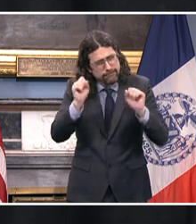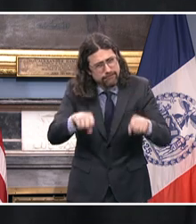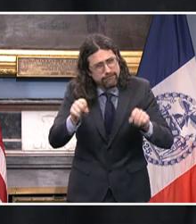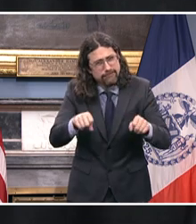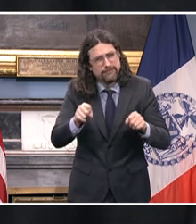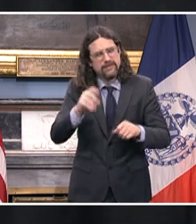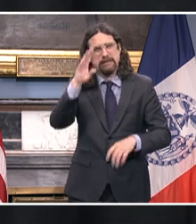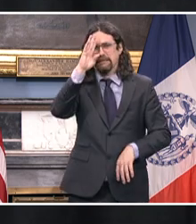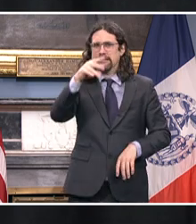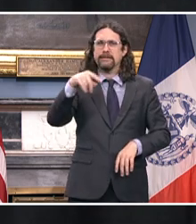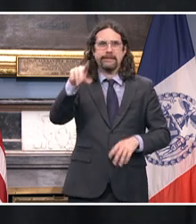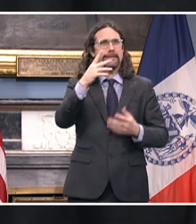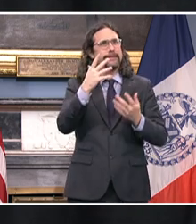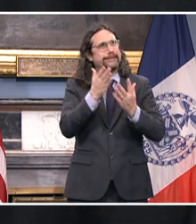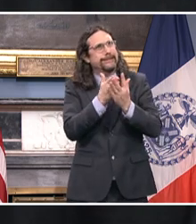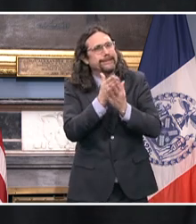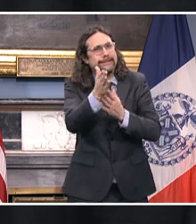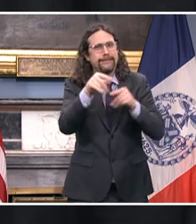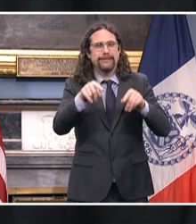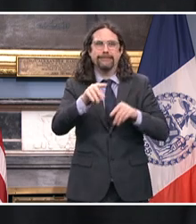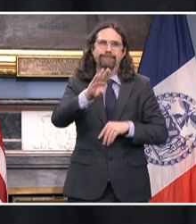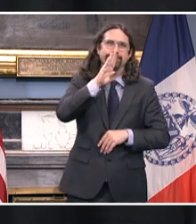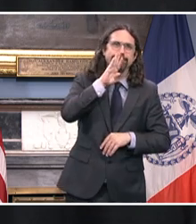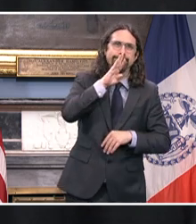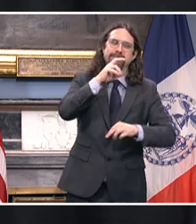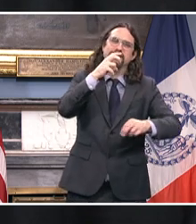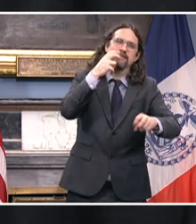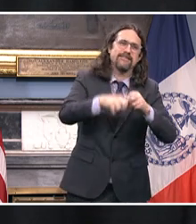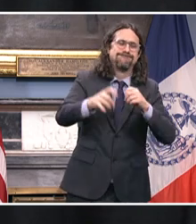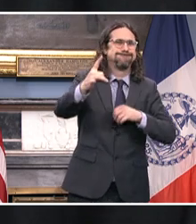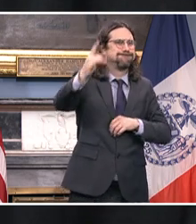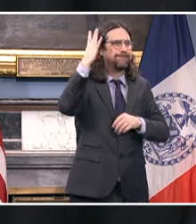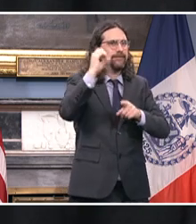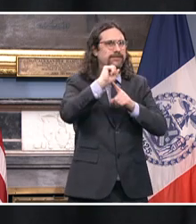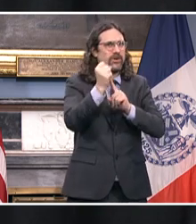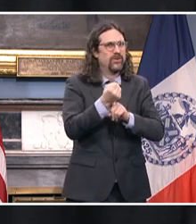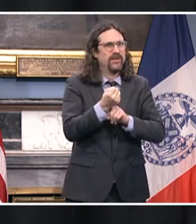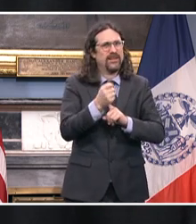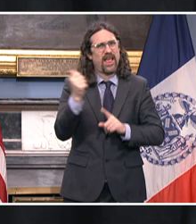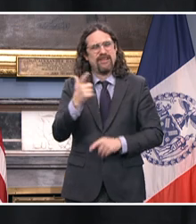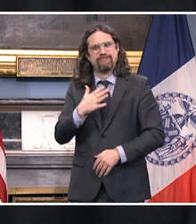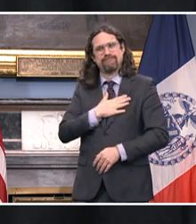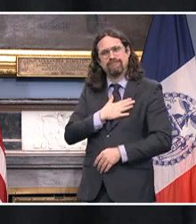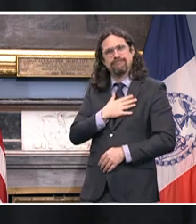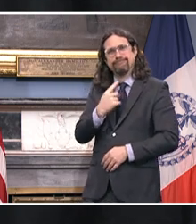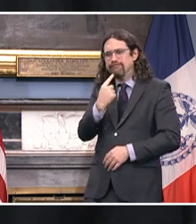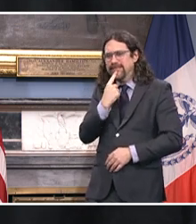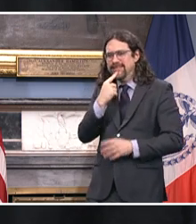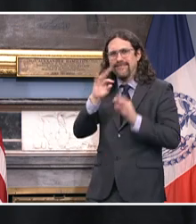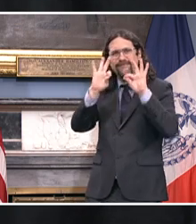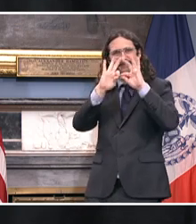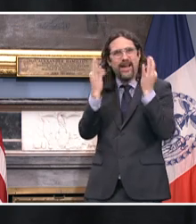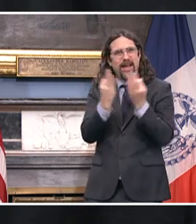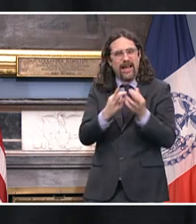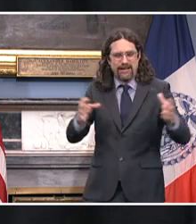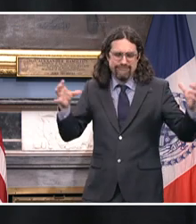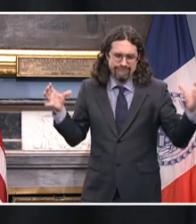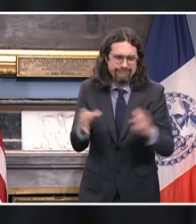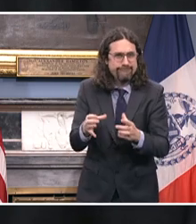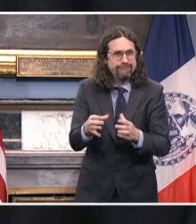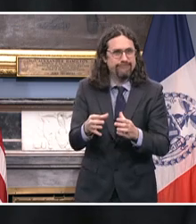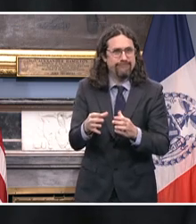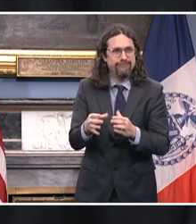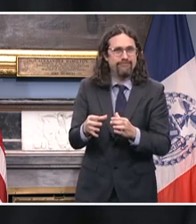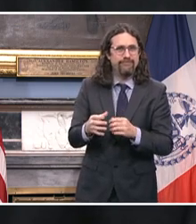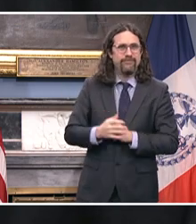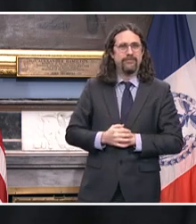And we need our families right now so much, and we can't have that connection the same way. And yet, all that we've learned from our